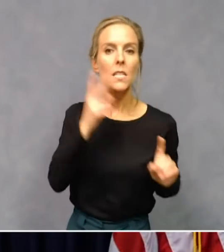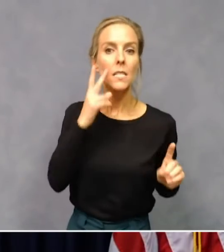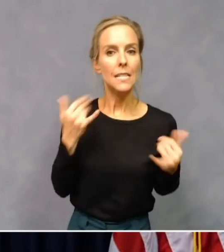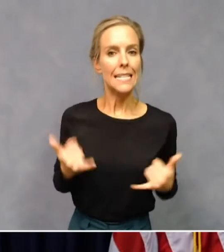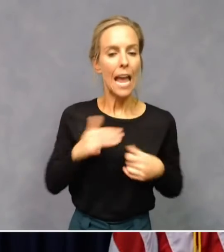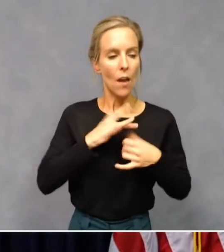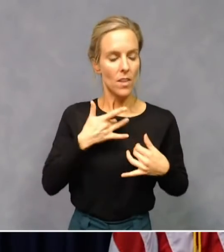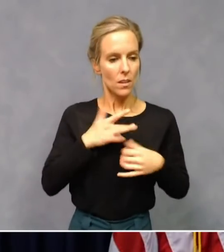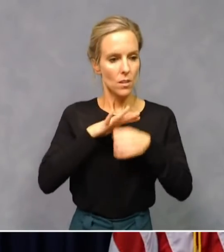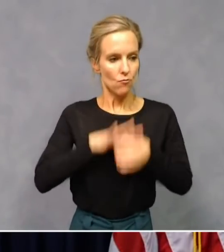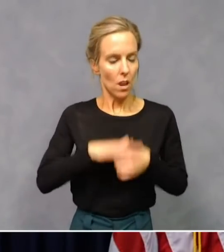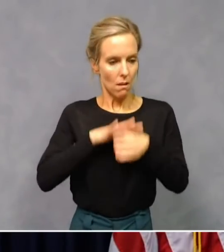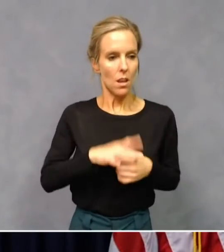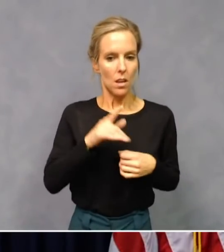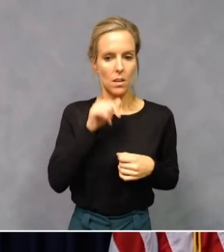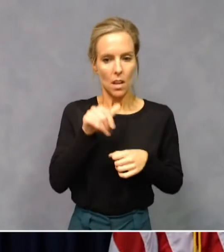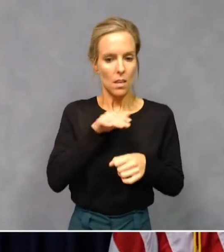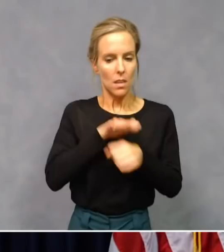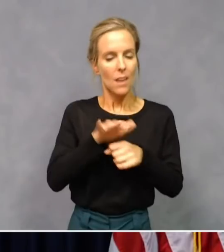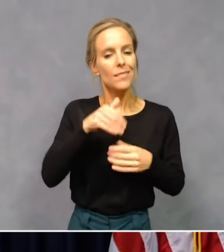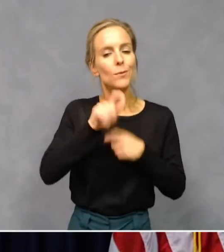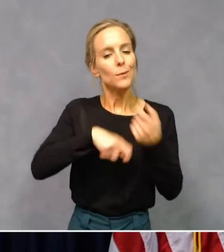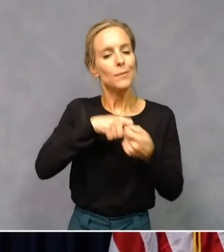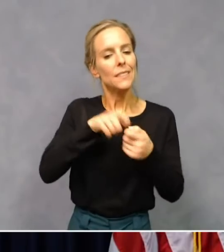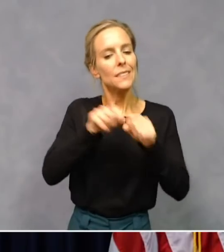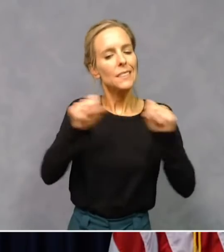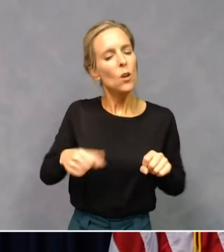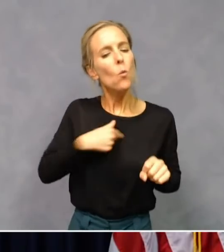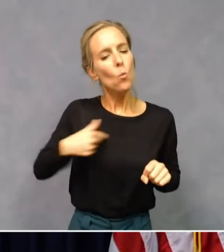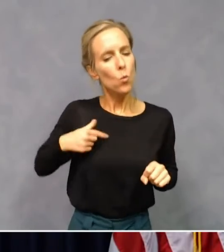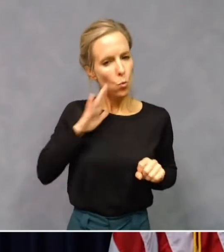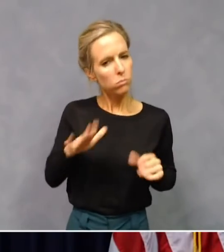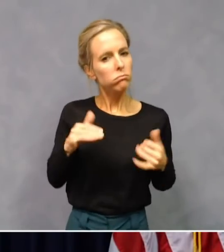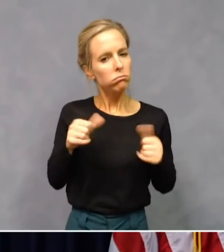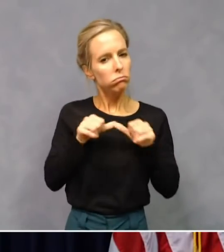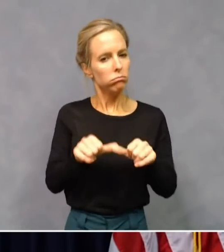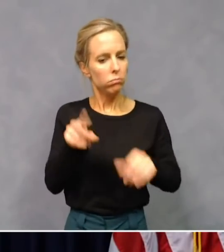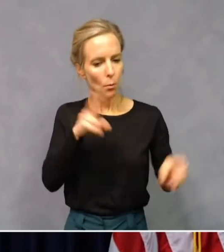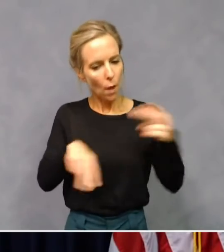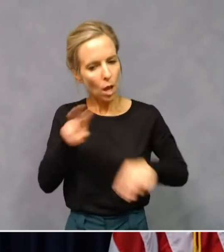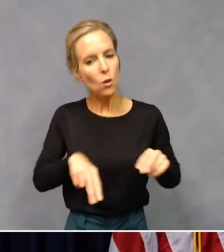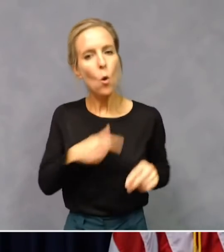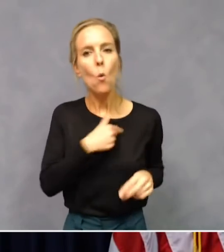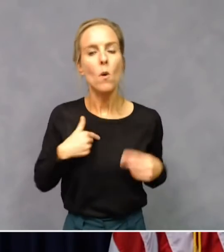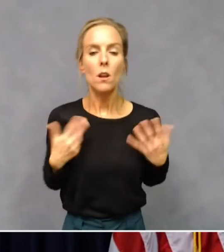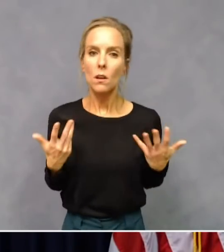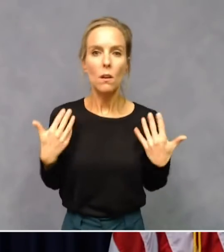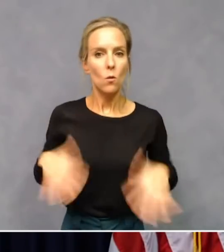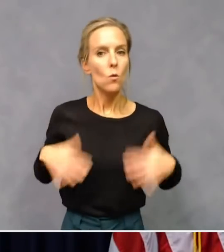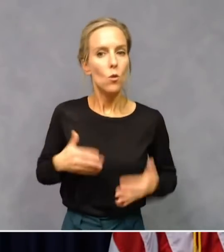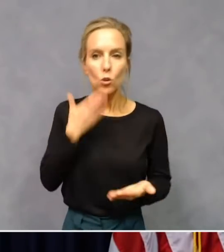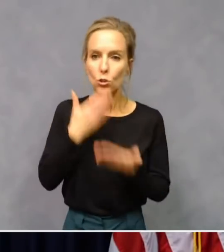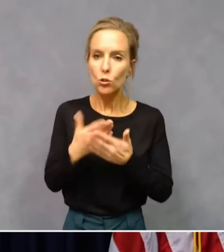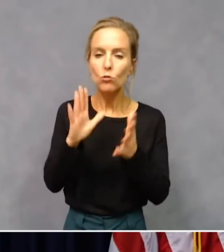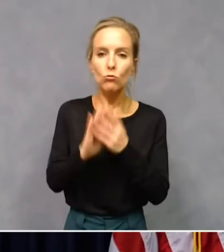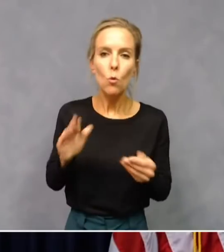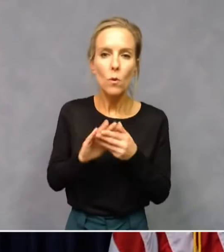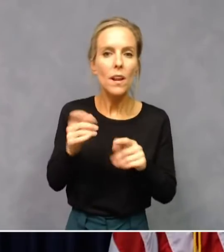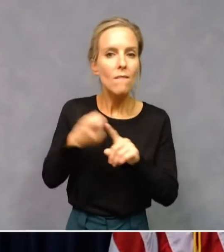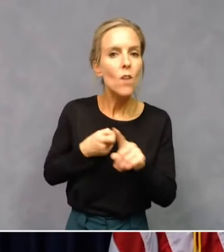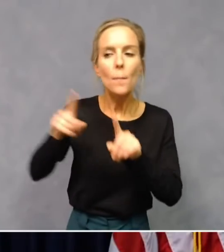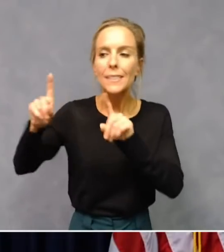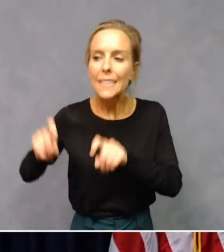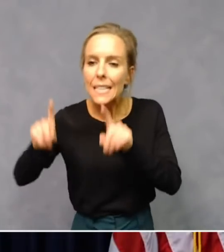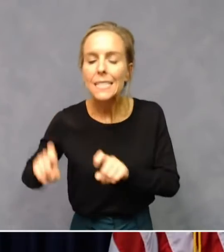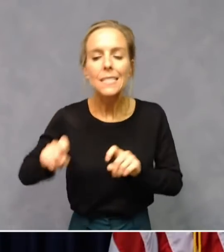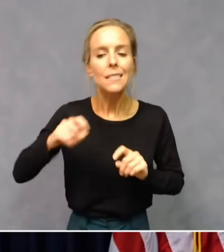certain systems. We'll monitor it, but this is, we got a lot of positive stories out there, from testing to PPE,